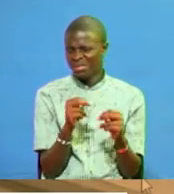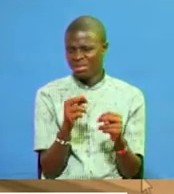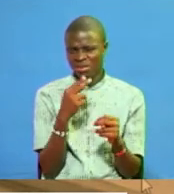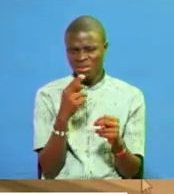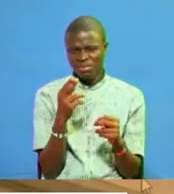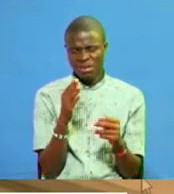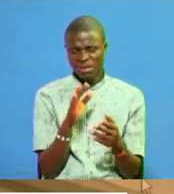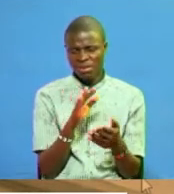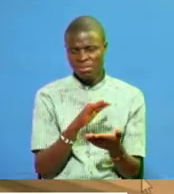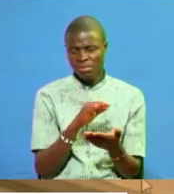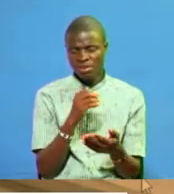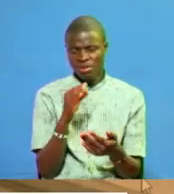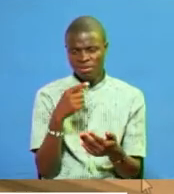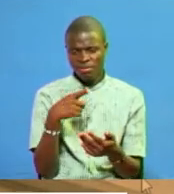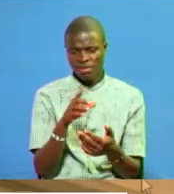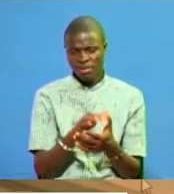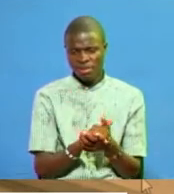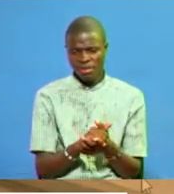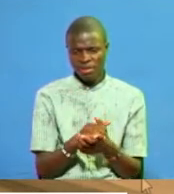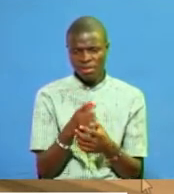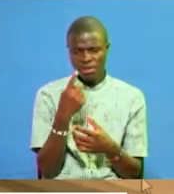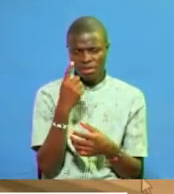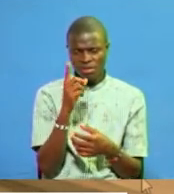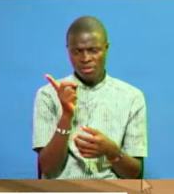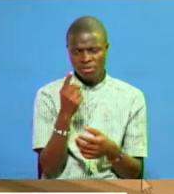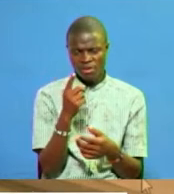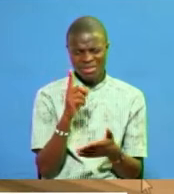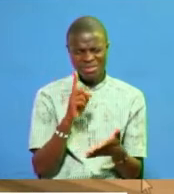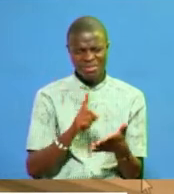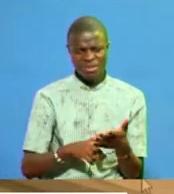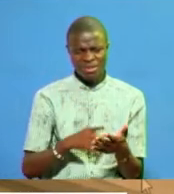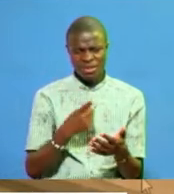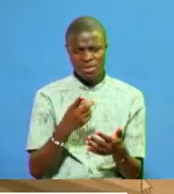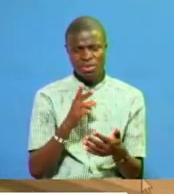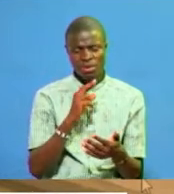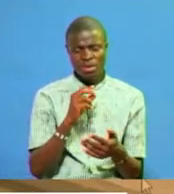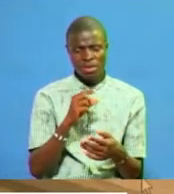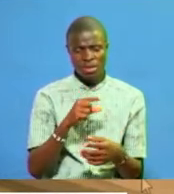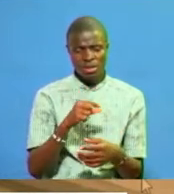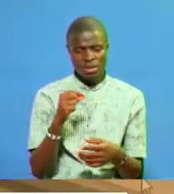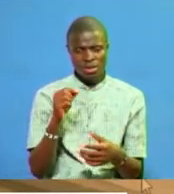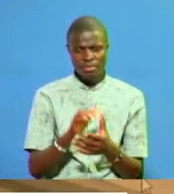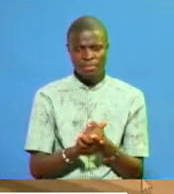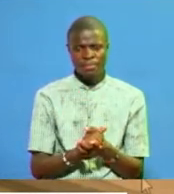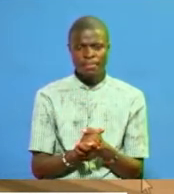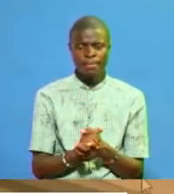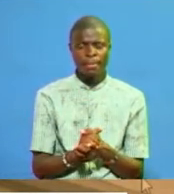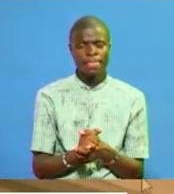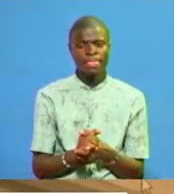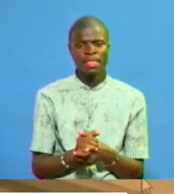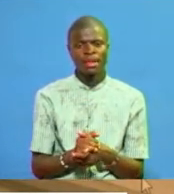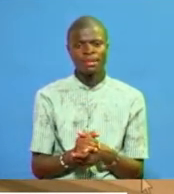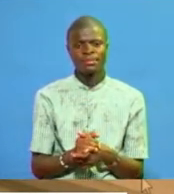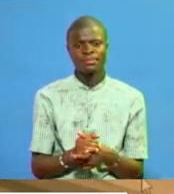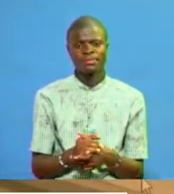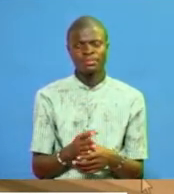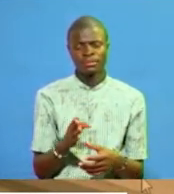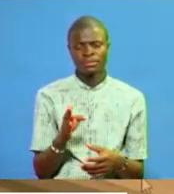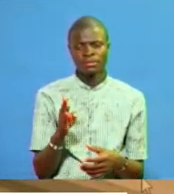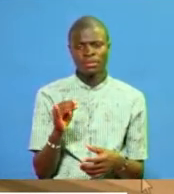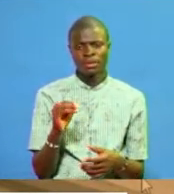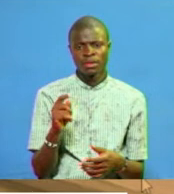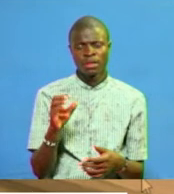But once you understand what you are doing, then it's very find a way for the Bitcoin is a mobile